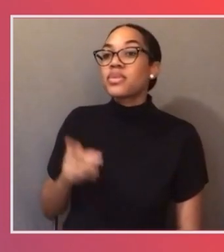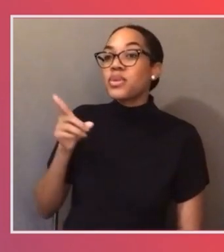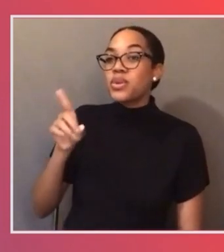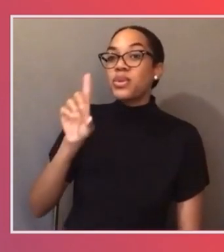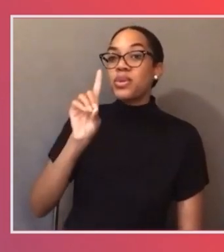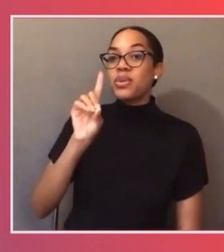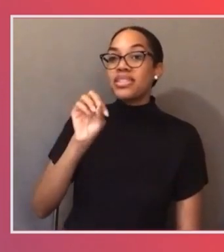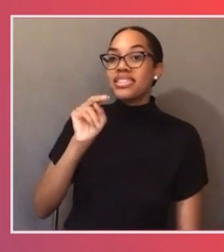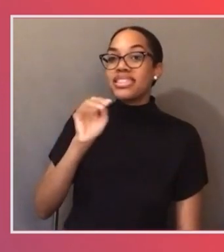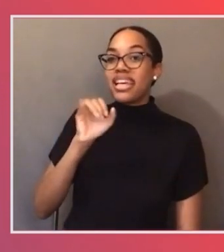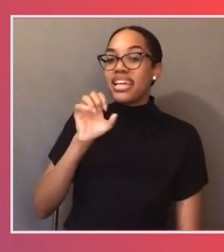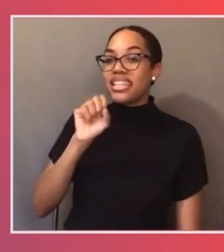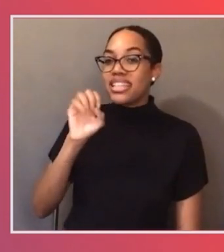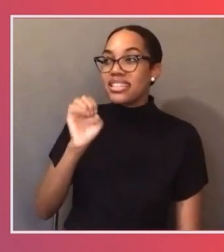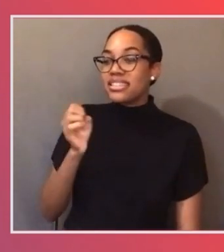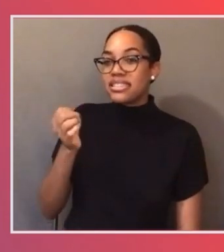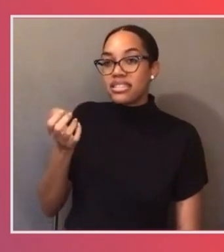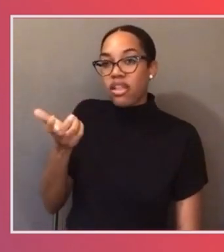going? Right. Well, it's